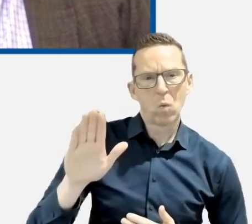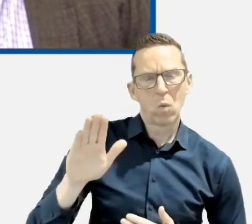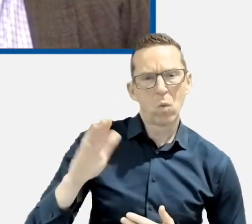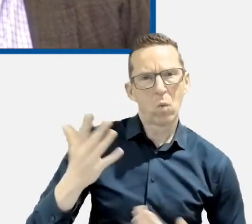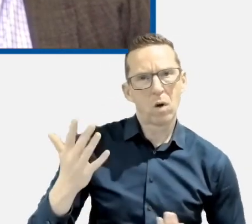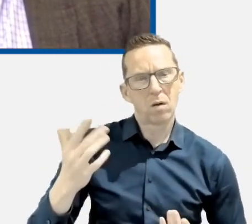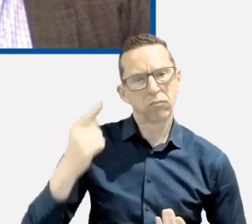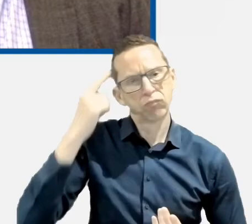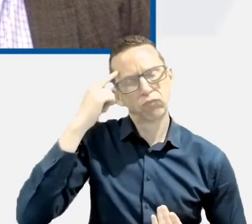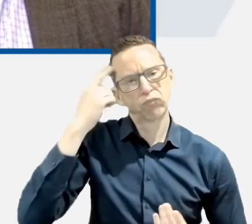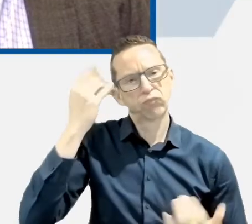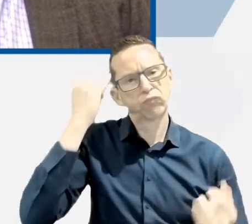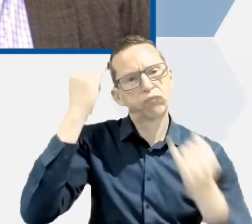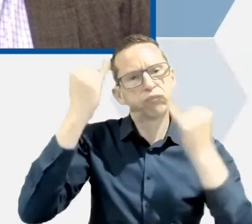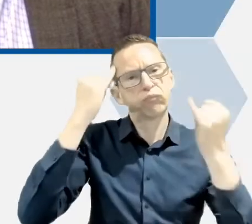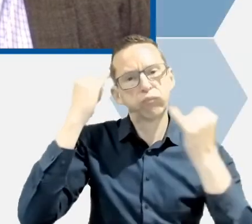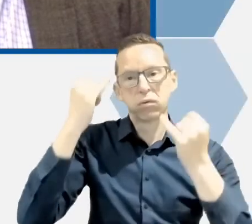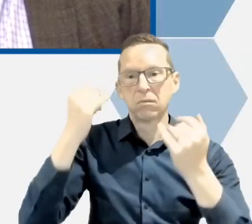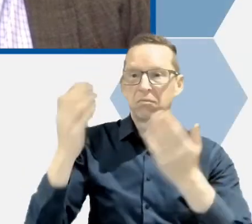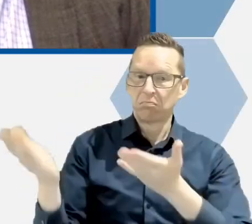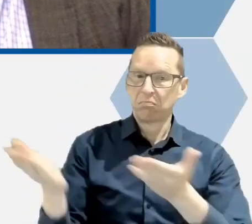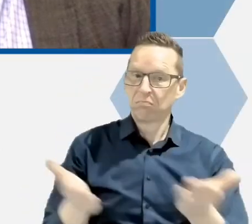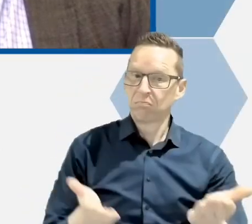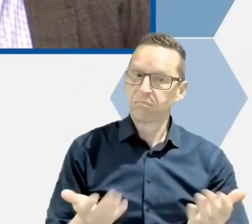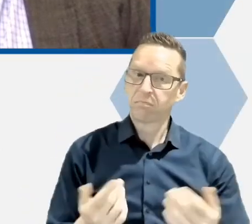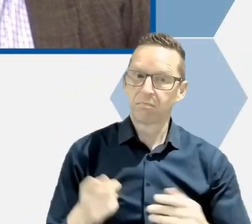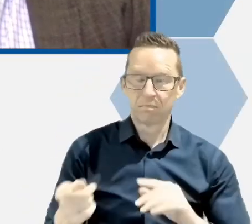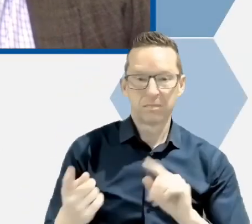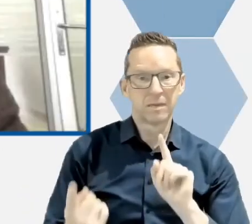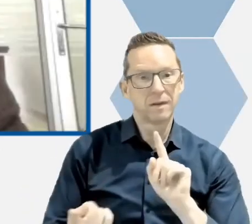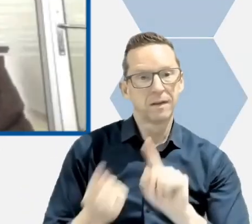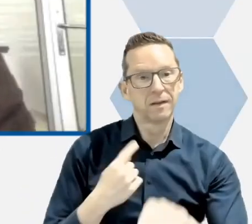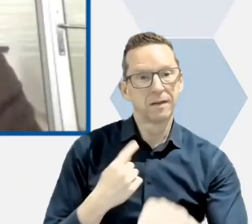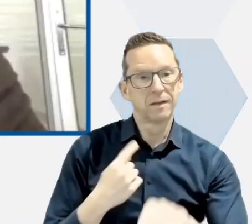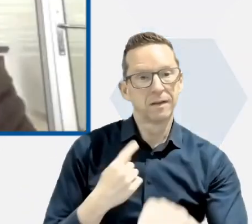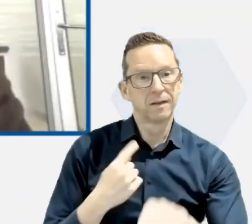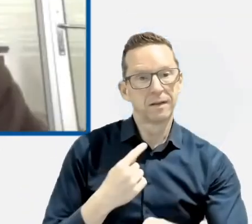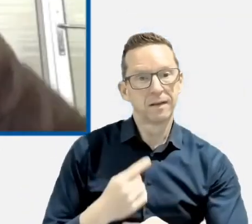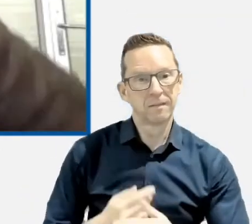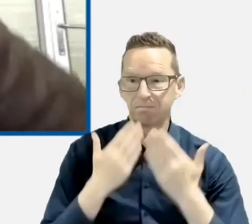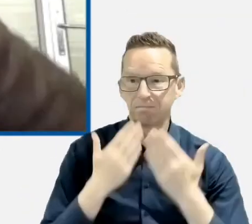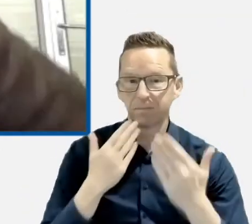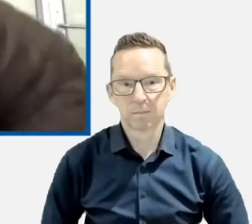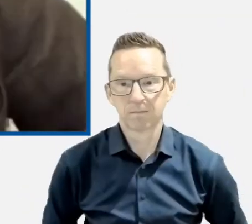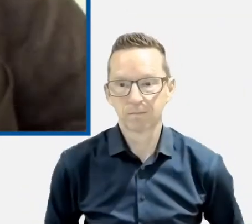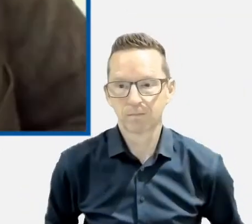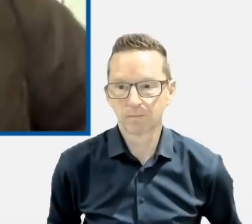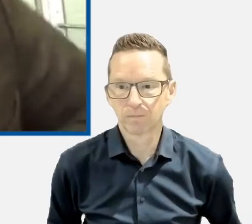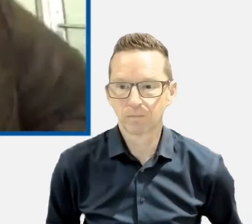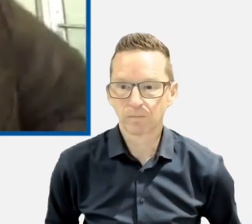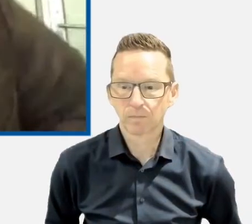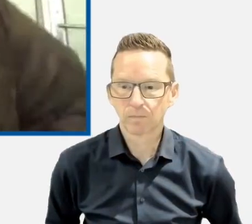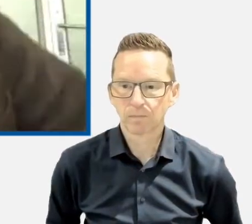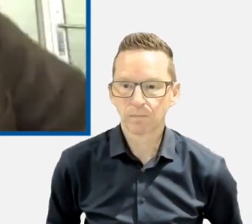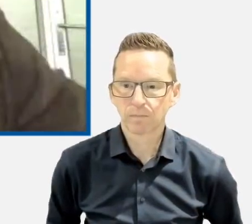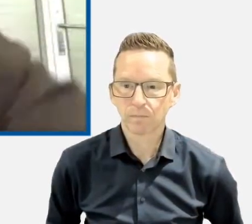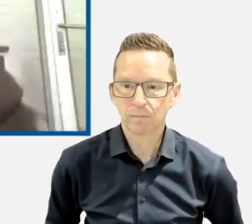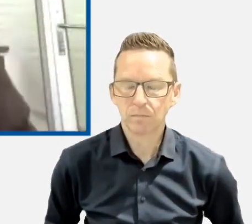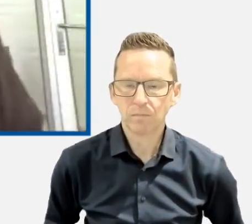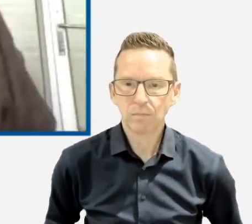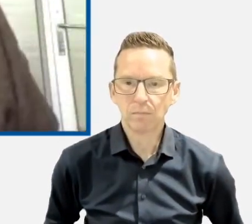the floor is yours. 5 to 10 minutes, please. Thank you very much. Okay, thank you very much, moderator,